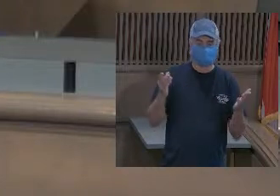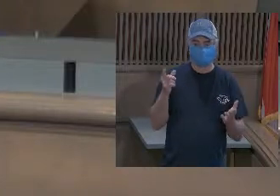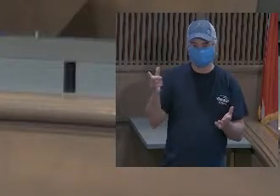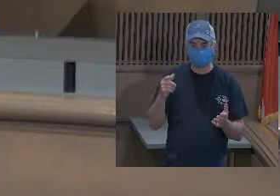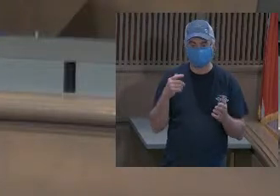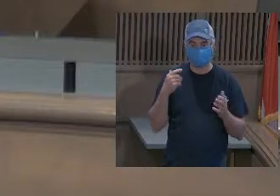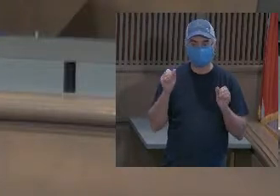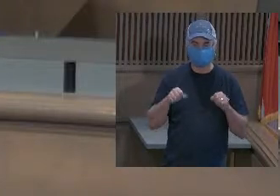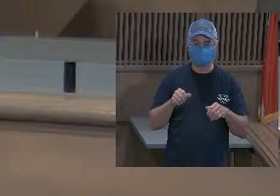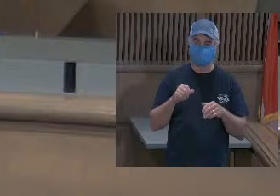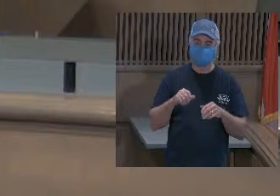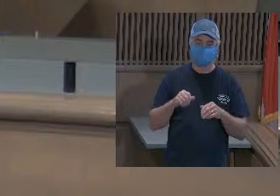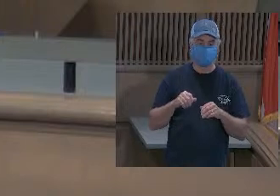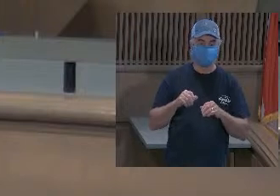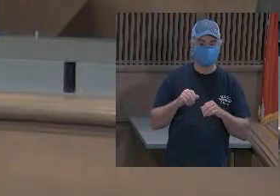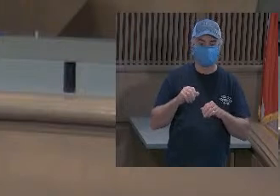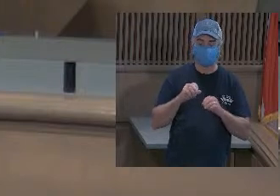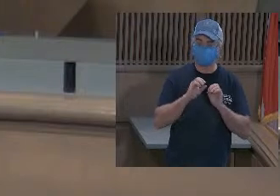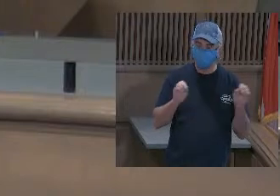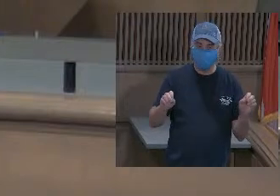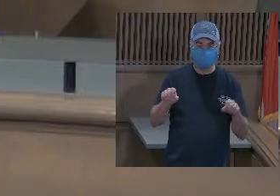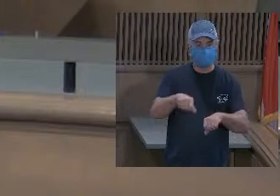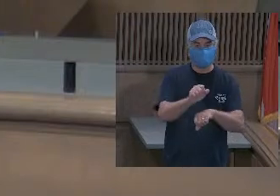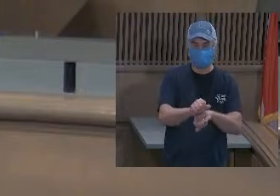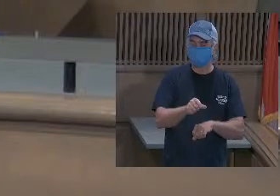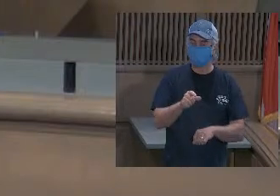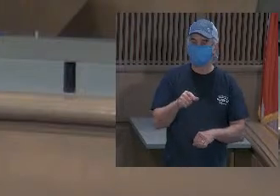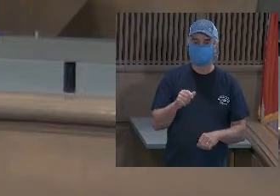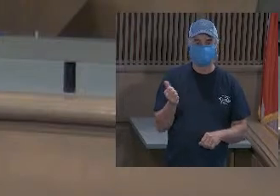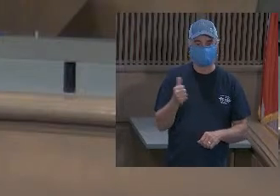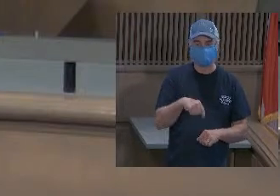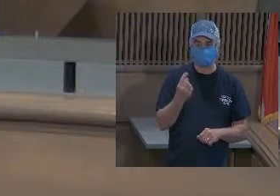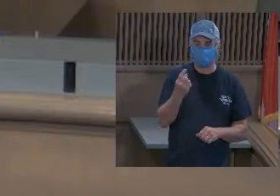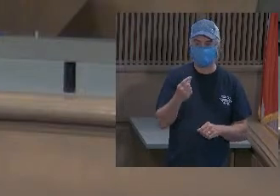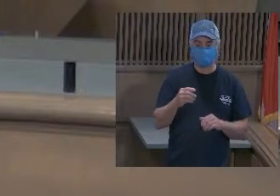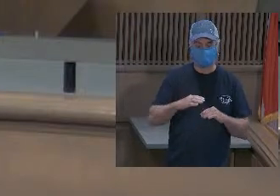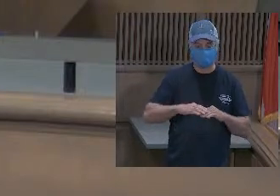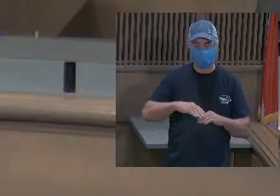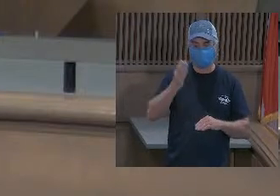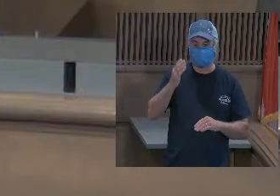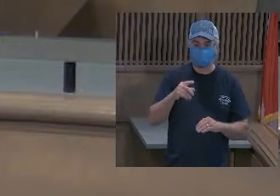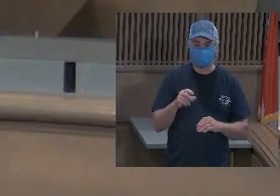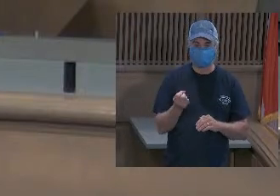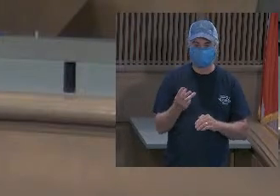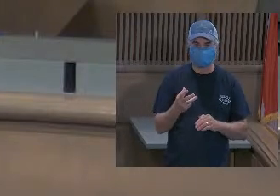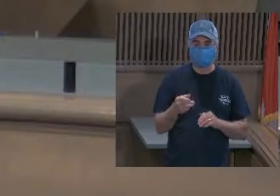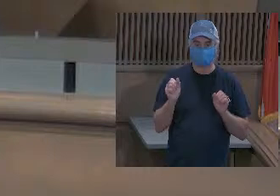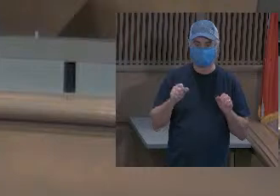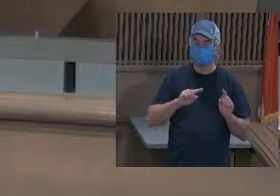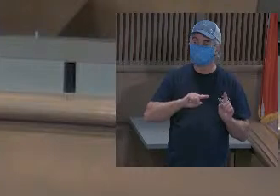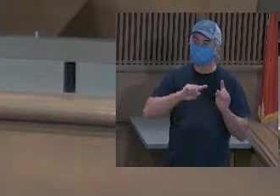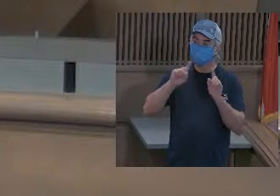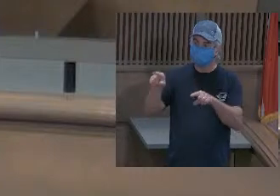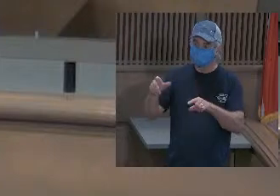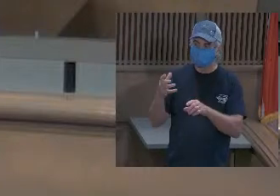Please, you do not have to have an appointment. Anyone over 12, please drop by, and we are happy to vaccinate